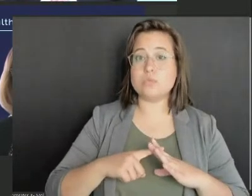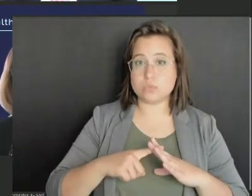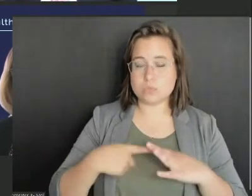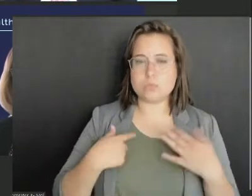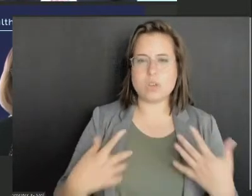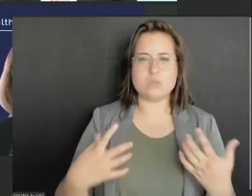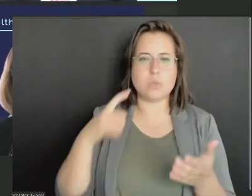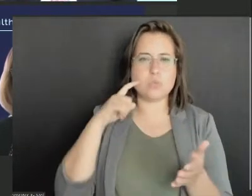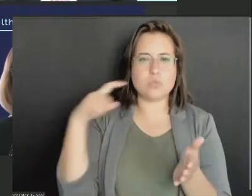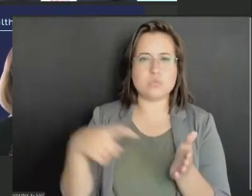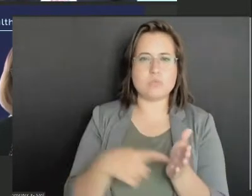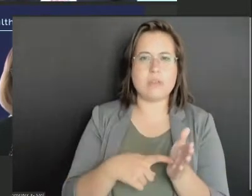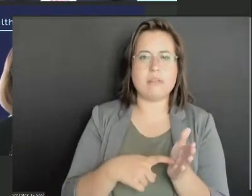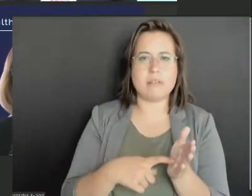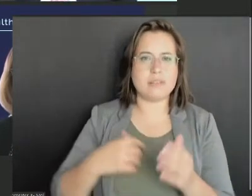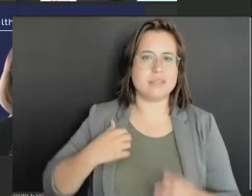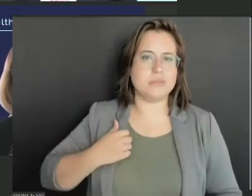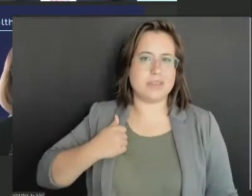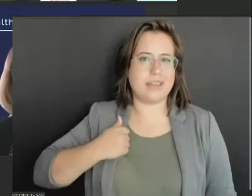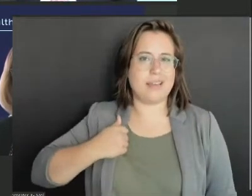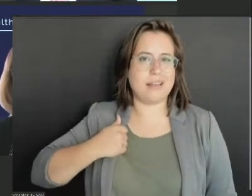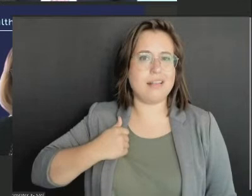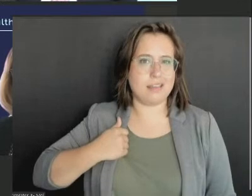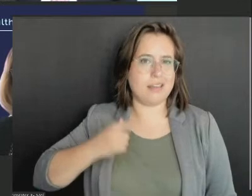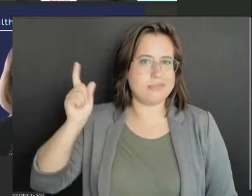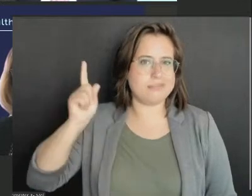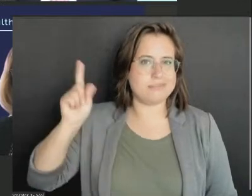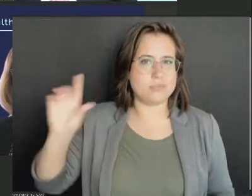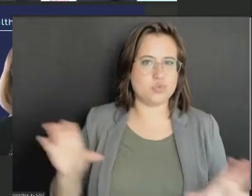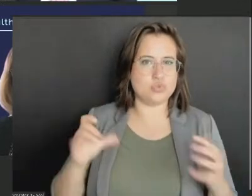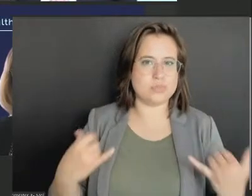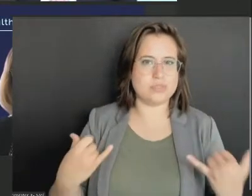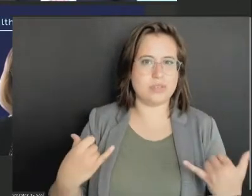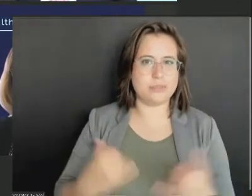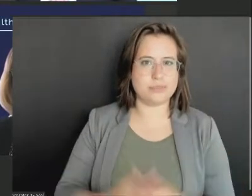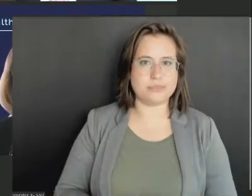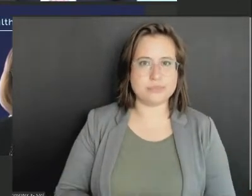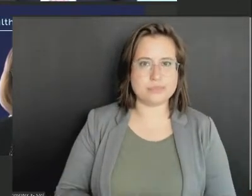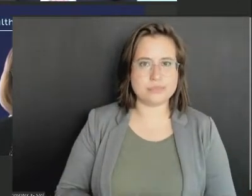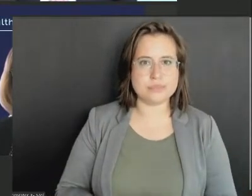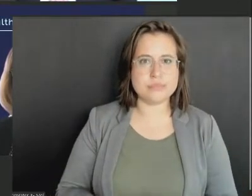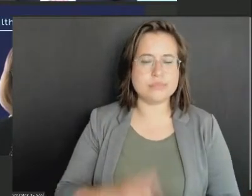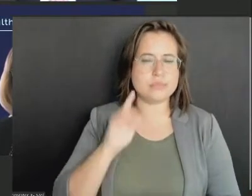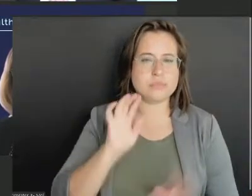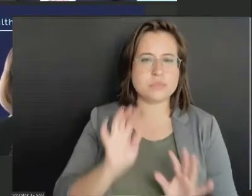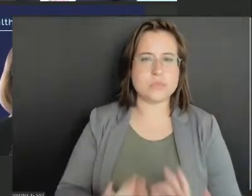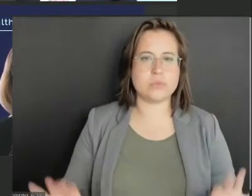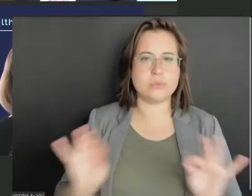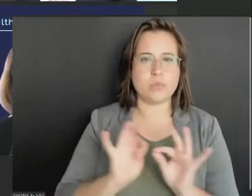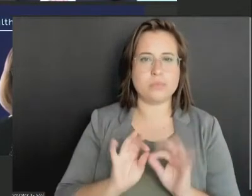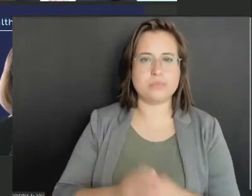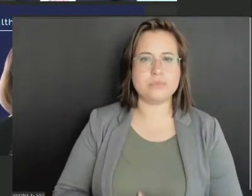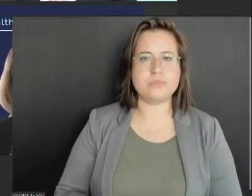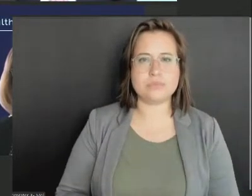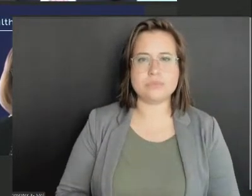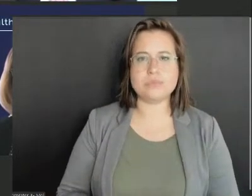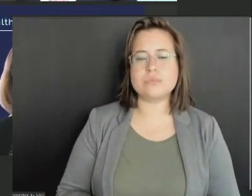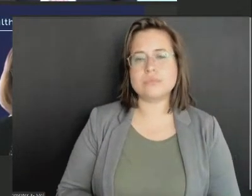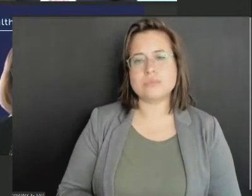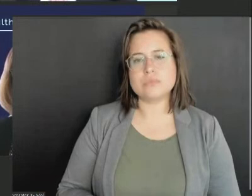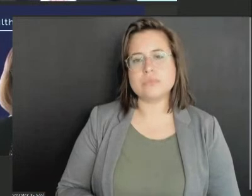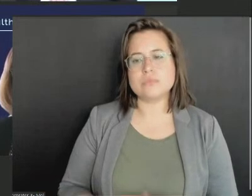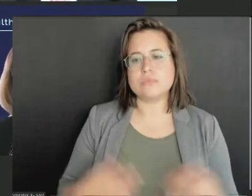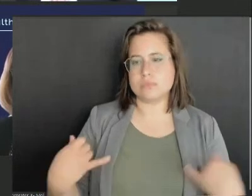recognize what Canada is doing today. And I think it's really important. Today,